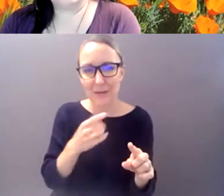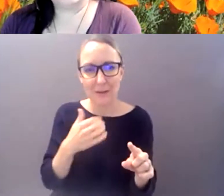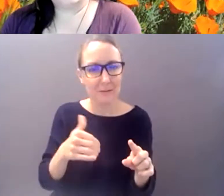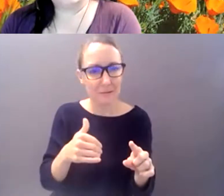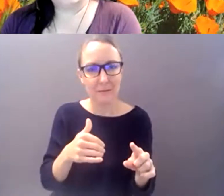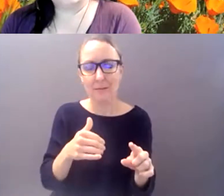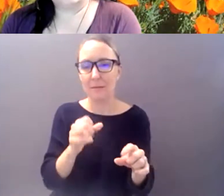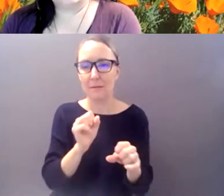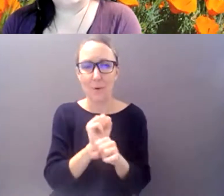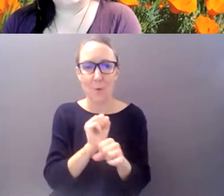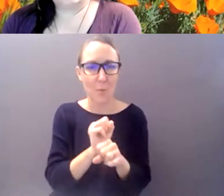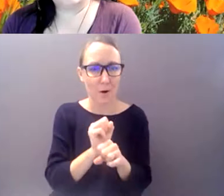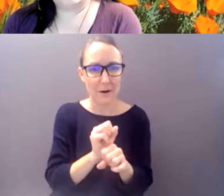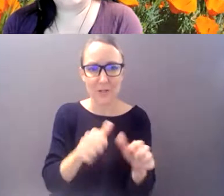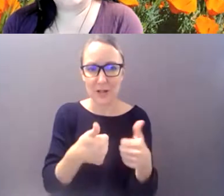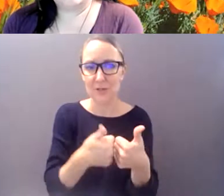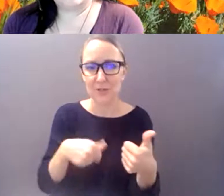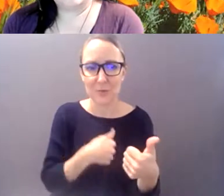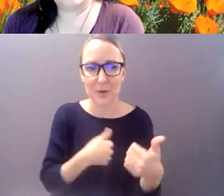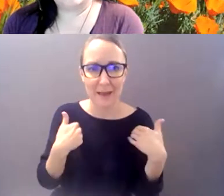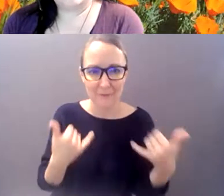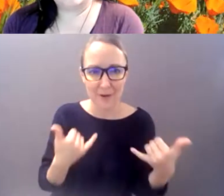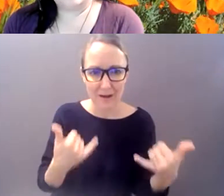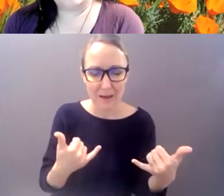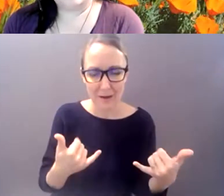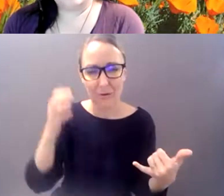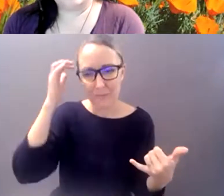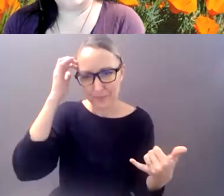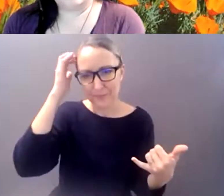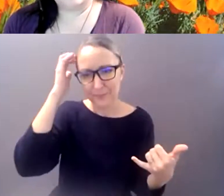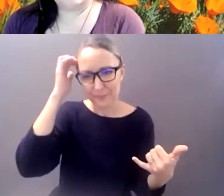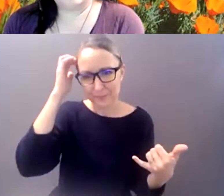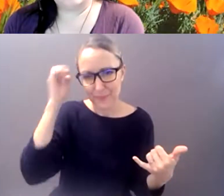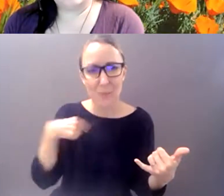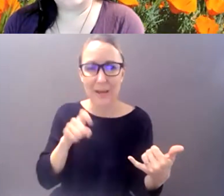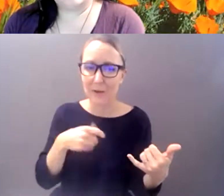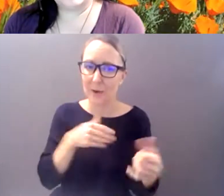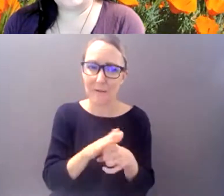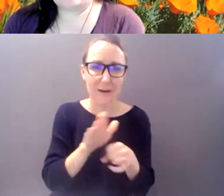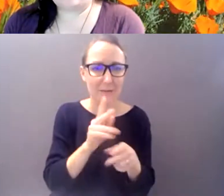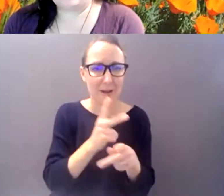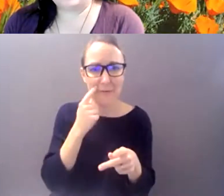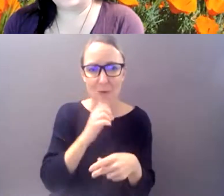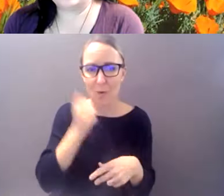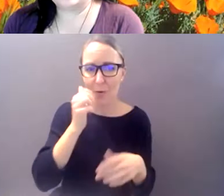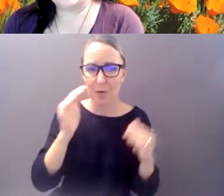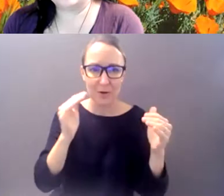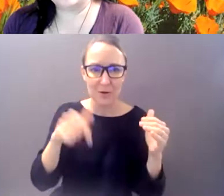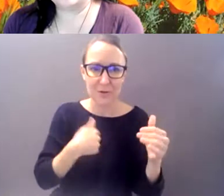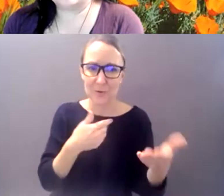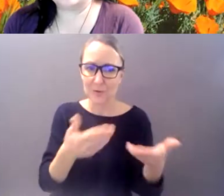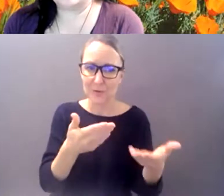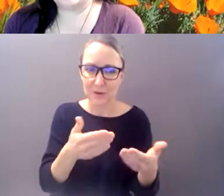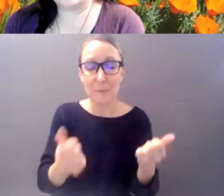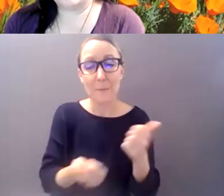force challenges that California has in order to ensure that we have adequate care for the older adults that we're serving. Most of the